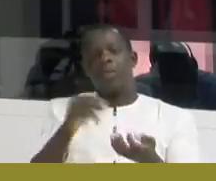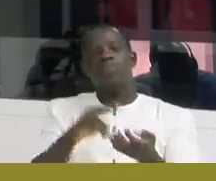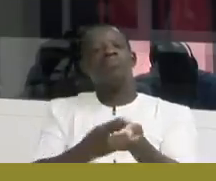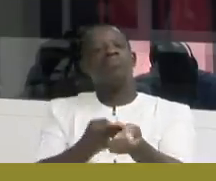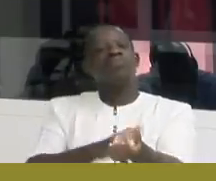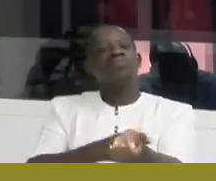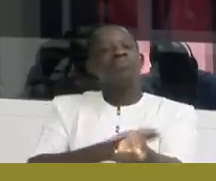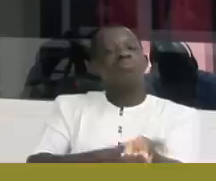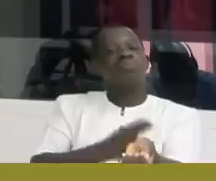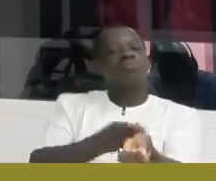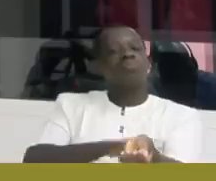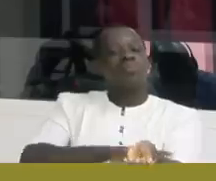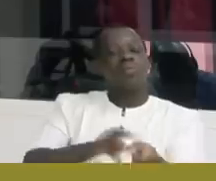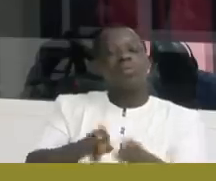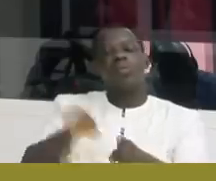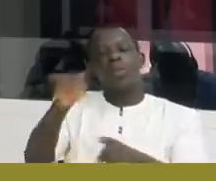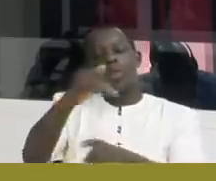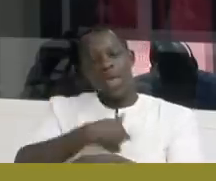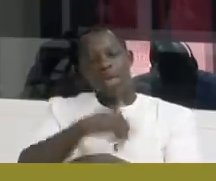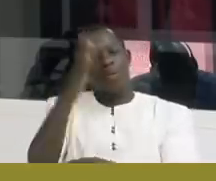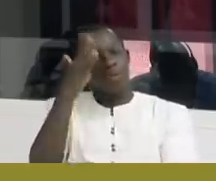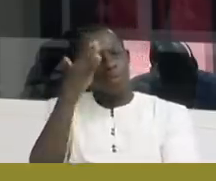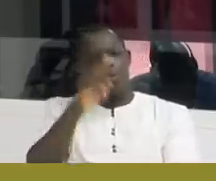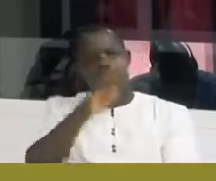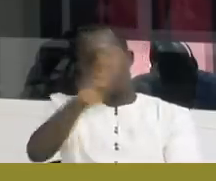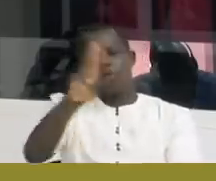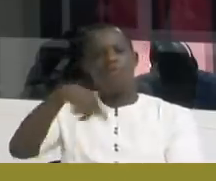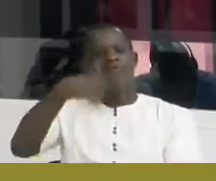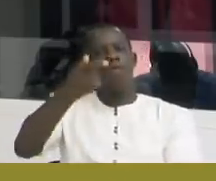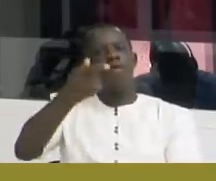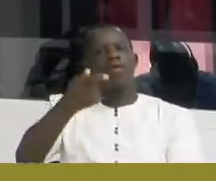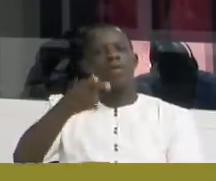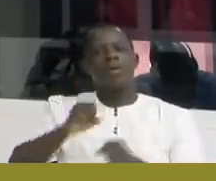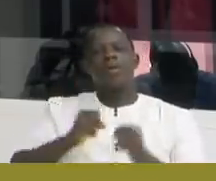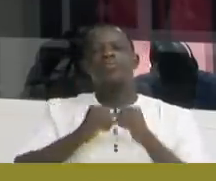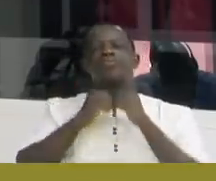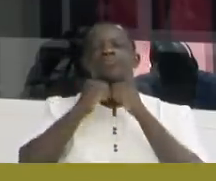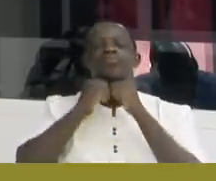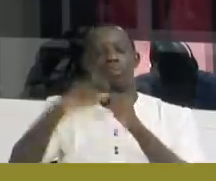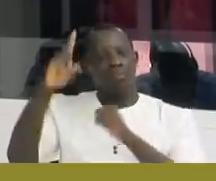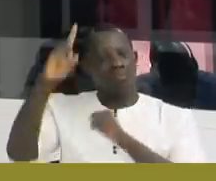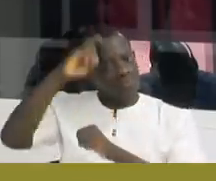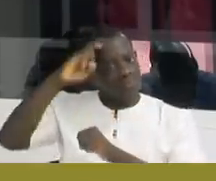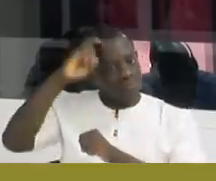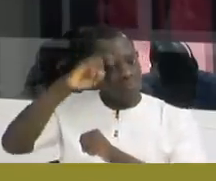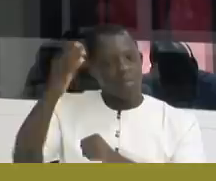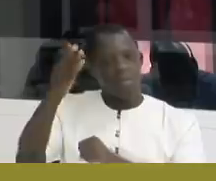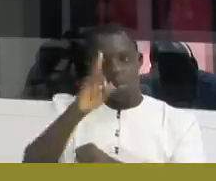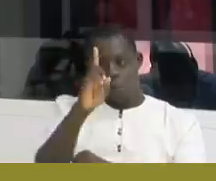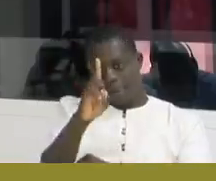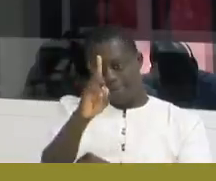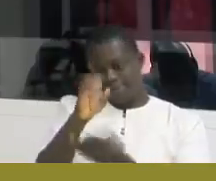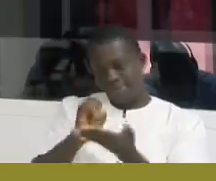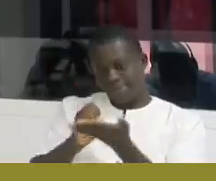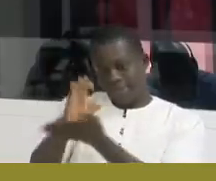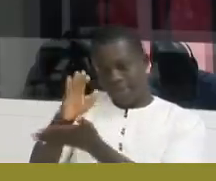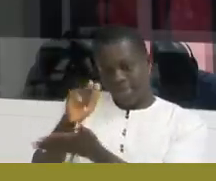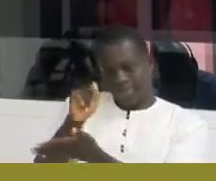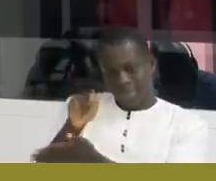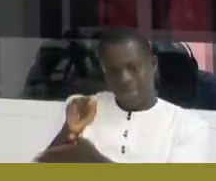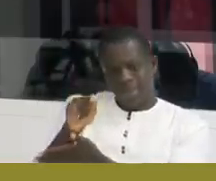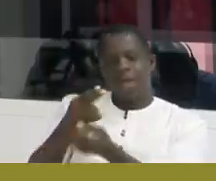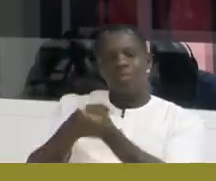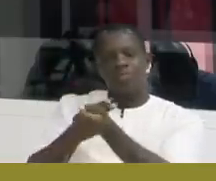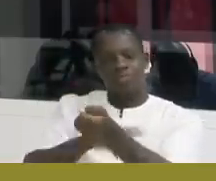am aware of was not for Sana's naming ceremony. It's possible that one was sent, but the ram that I